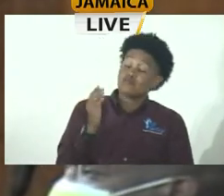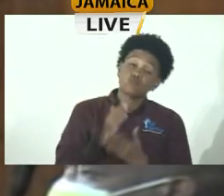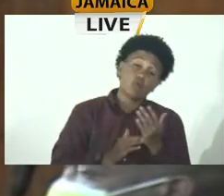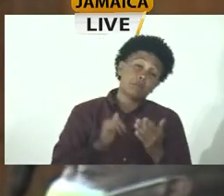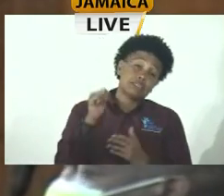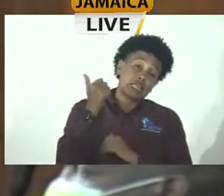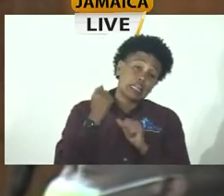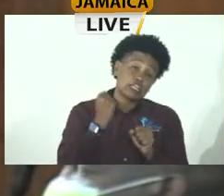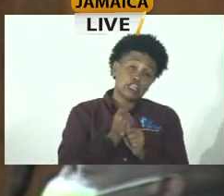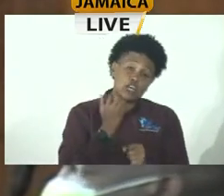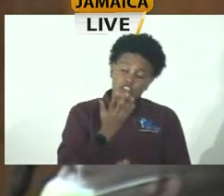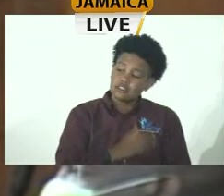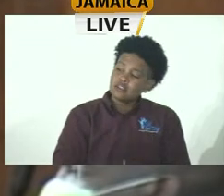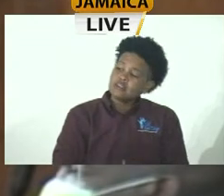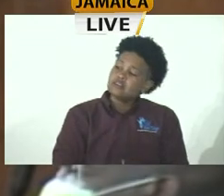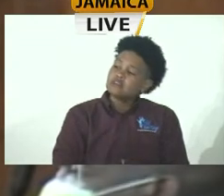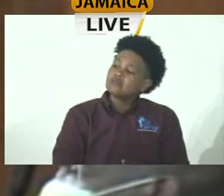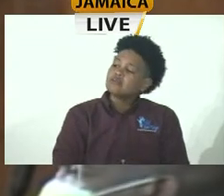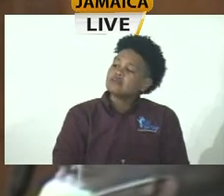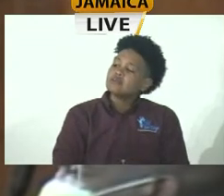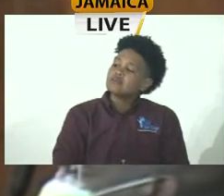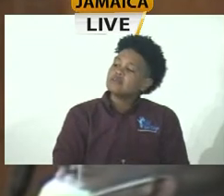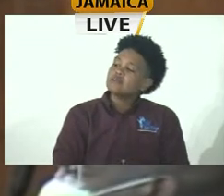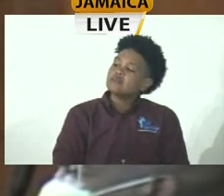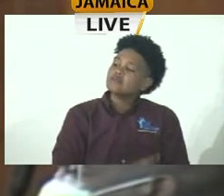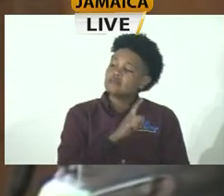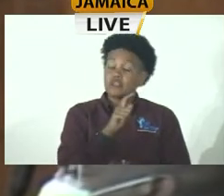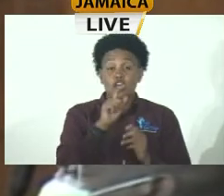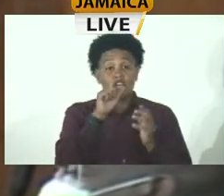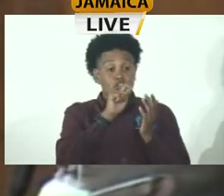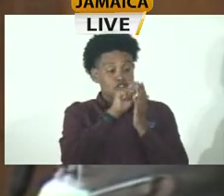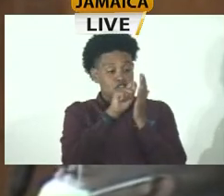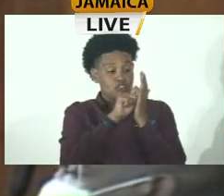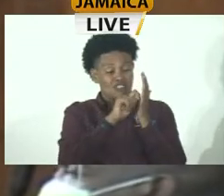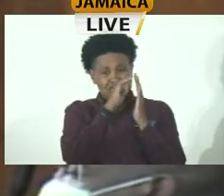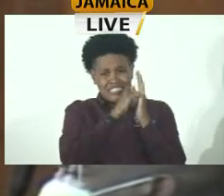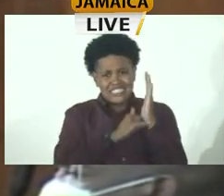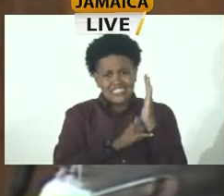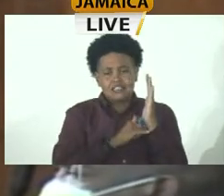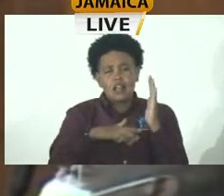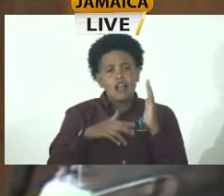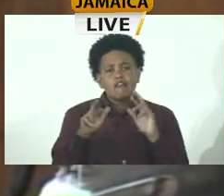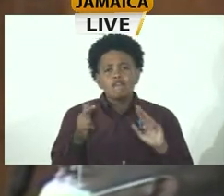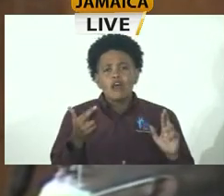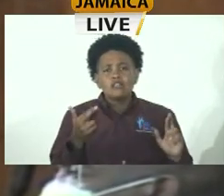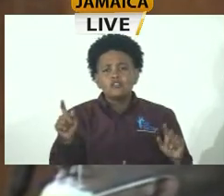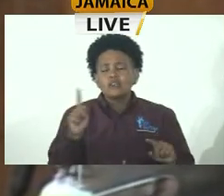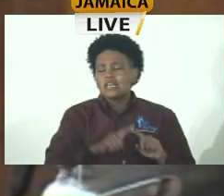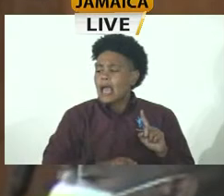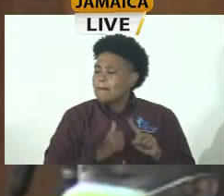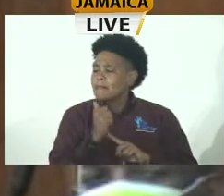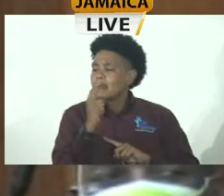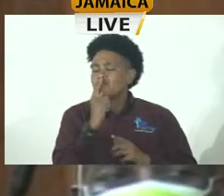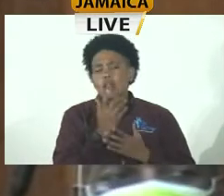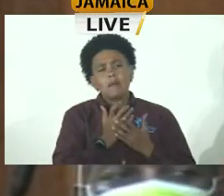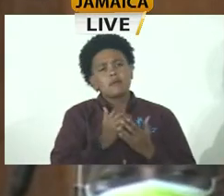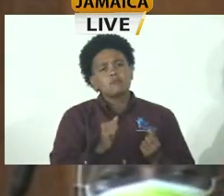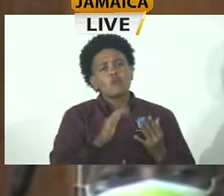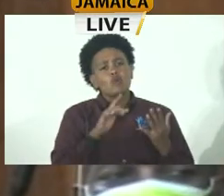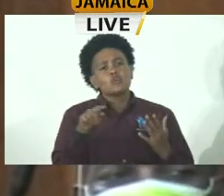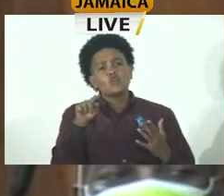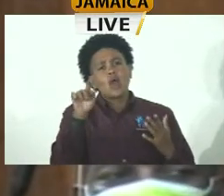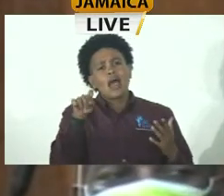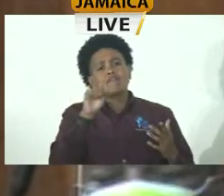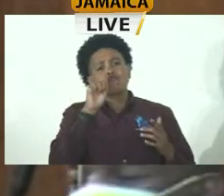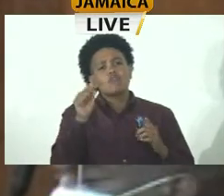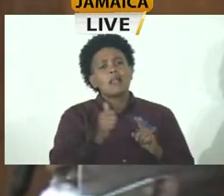years and your transcript is not ready so you can't blame the appeal courts madam seeker you have to